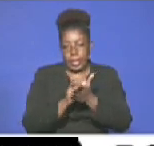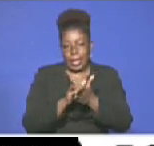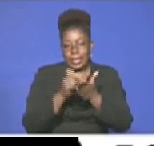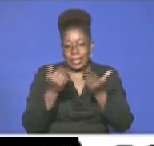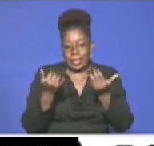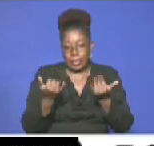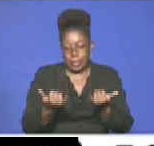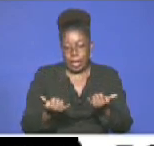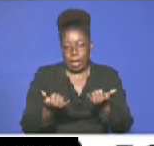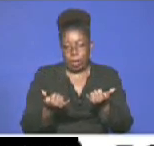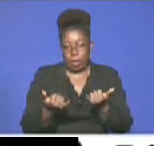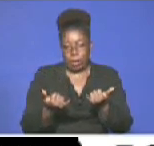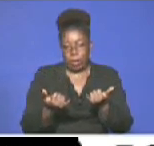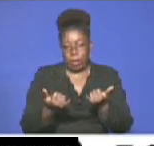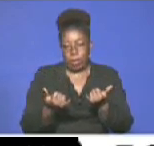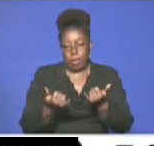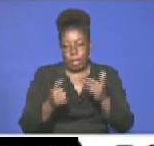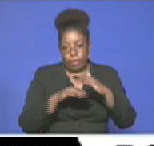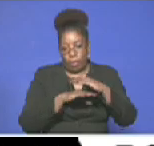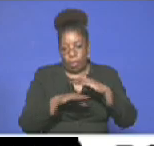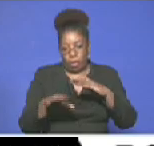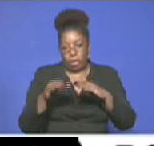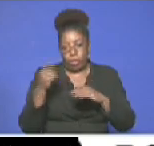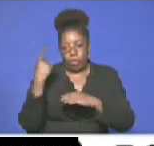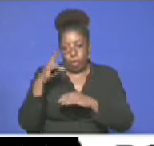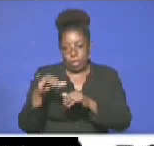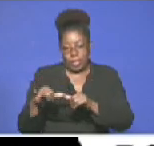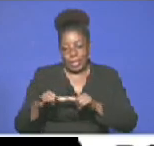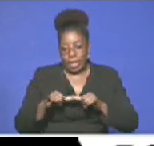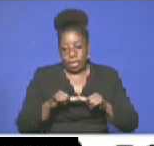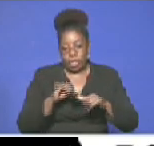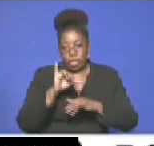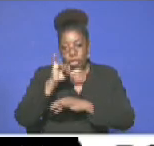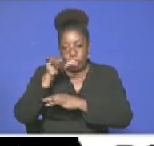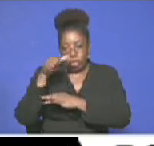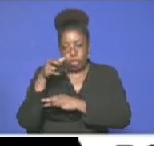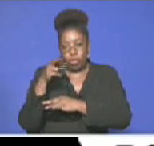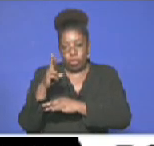bottom is going to be converted into a standalone juvenile court.